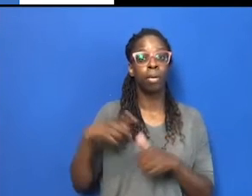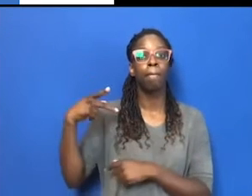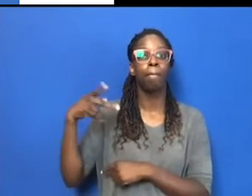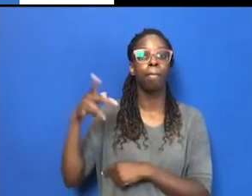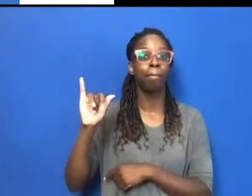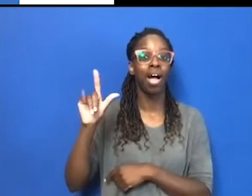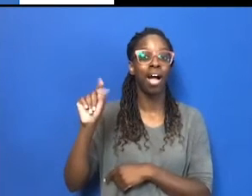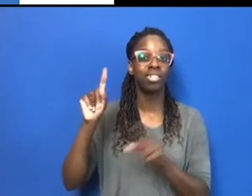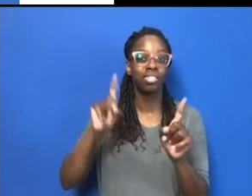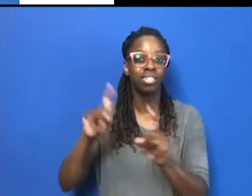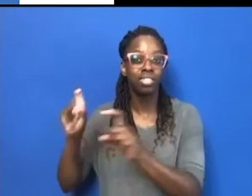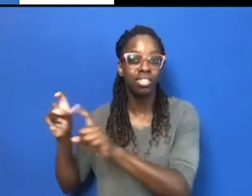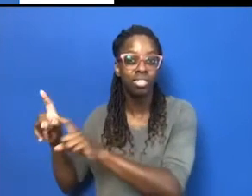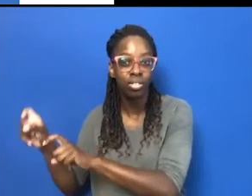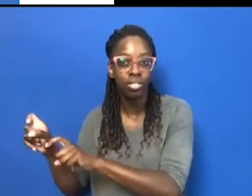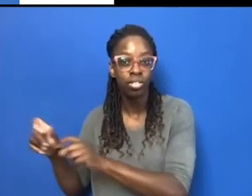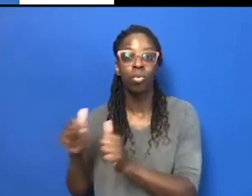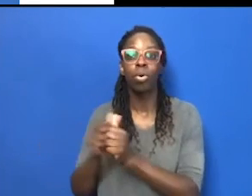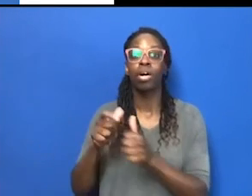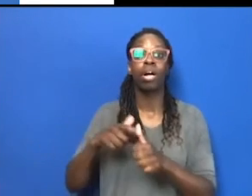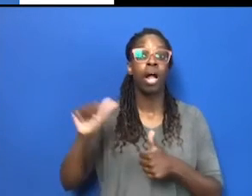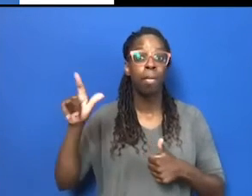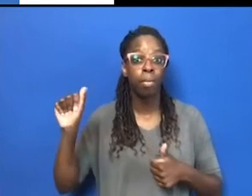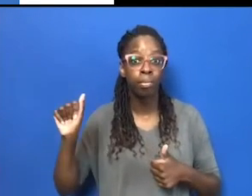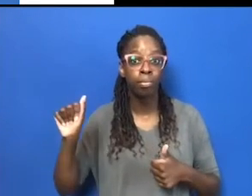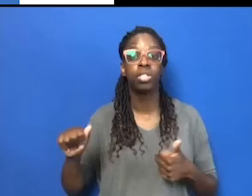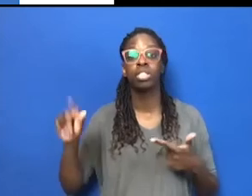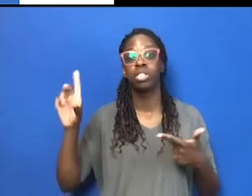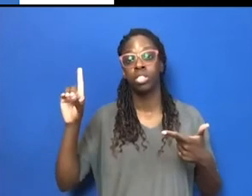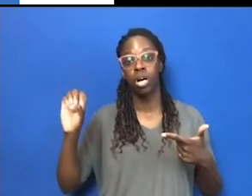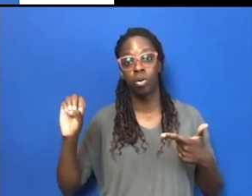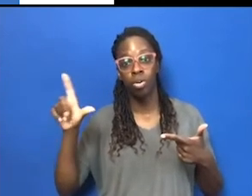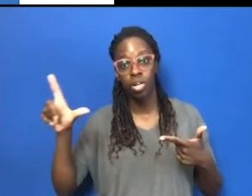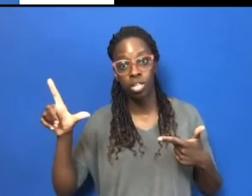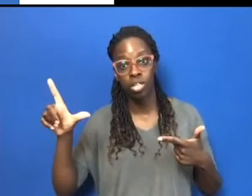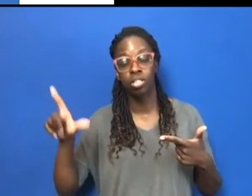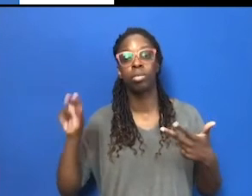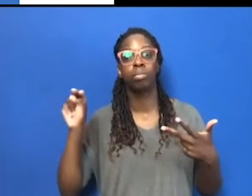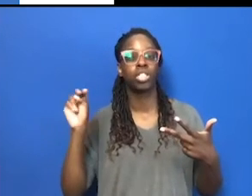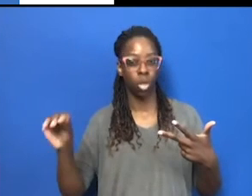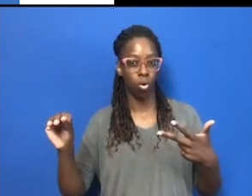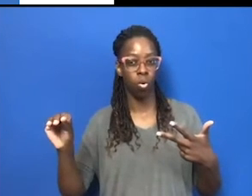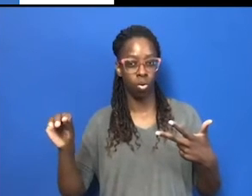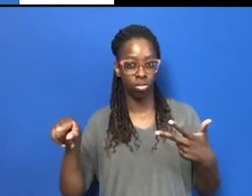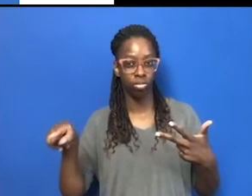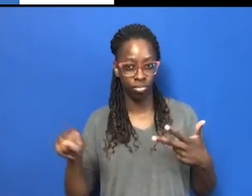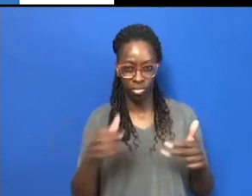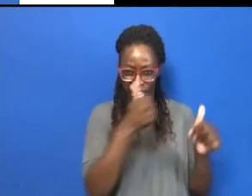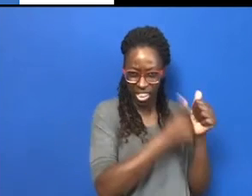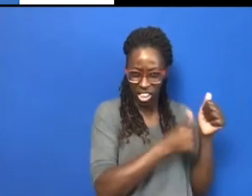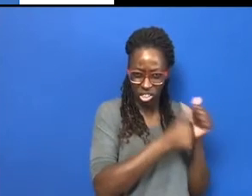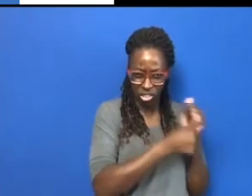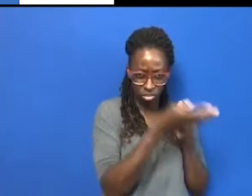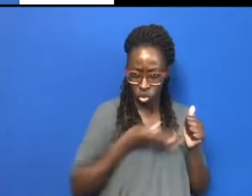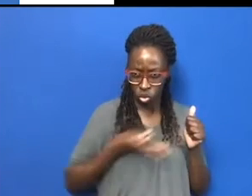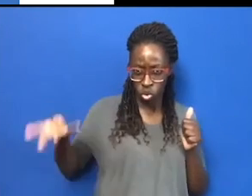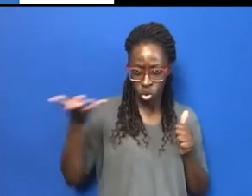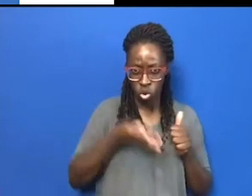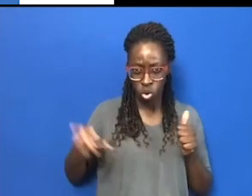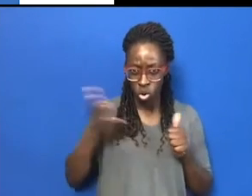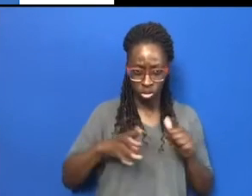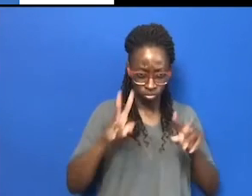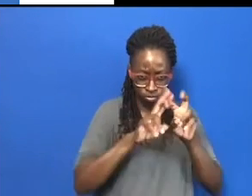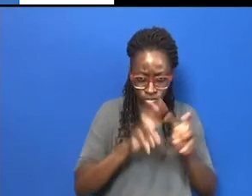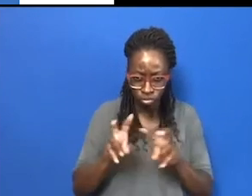Delaware, and New Mexico, where all 4 of us coded each of those states, and we got together and talked through our codes and